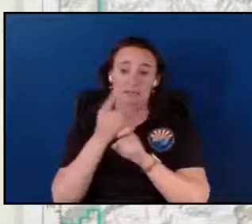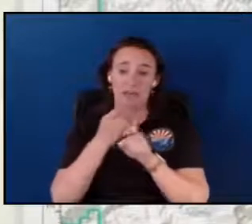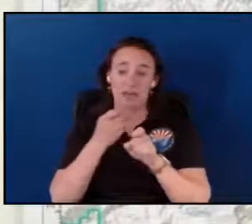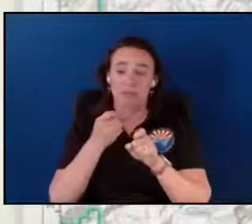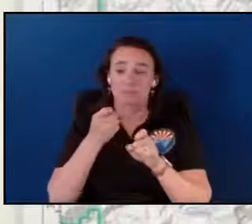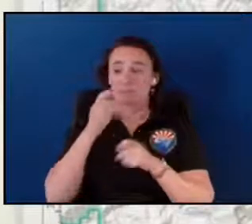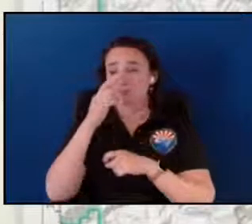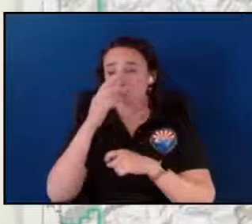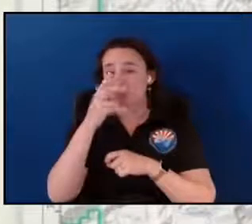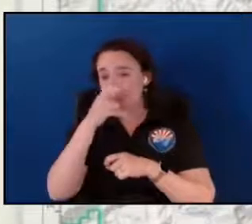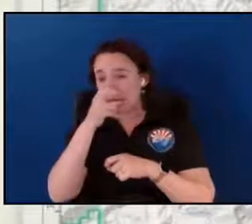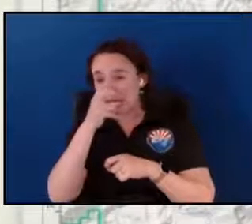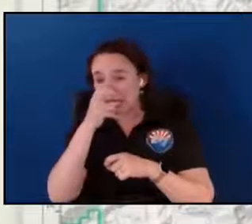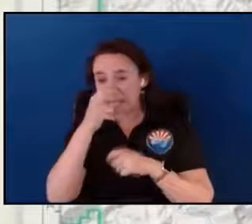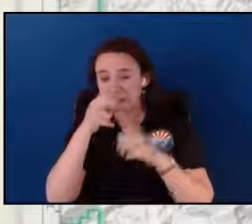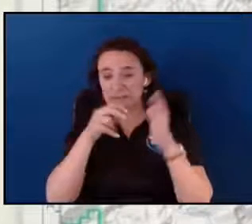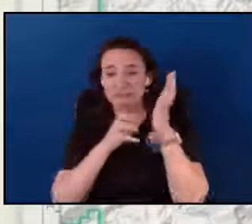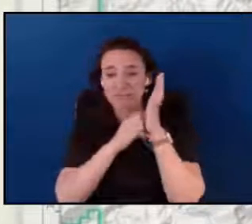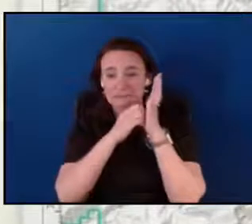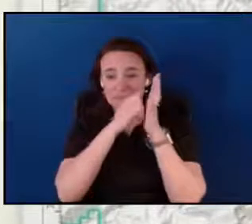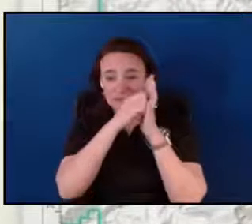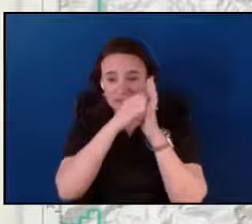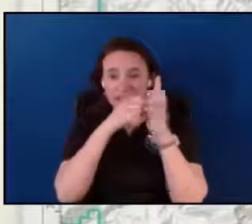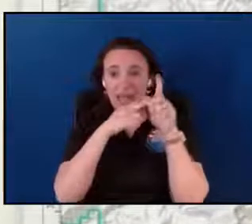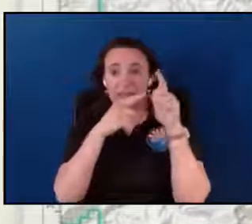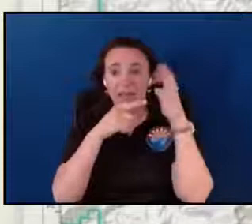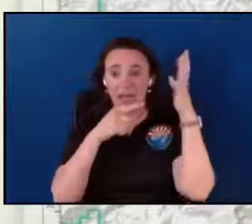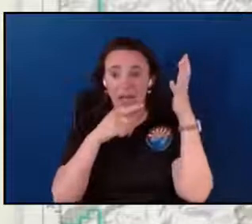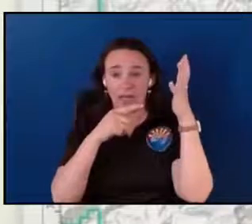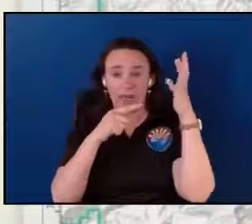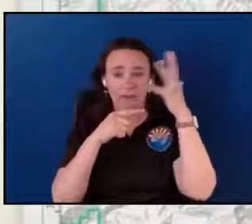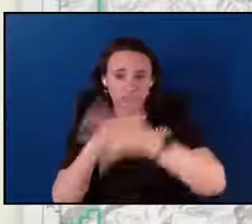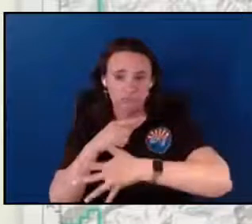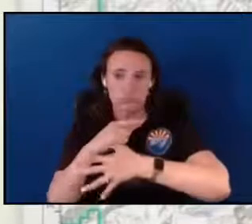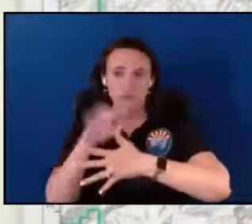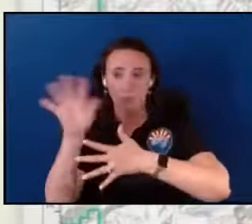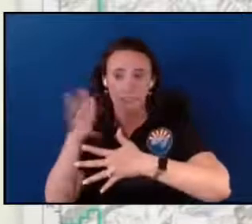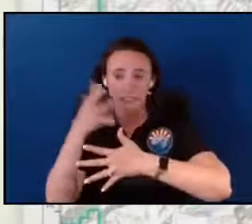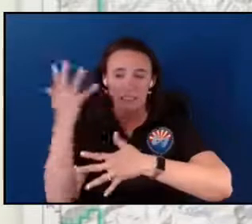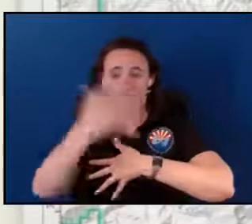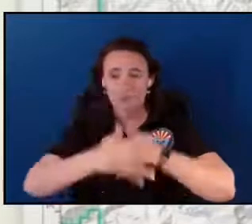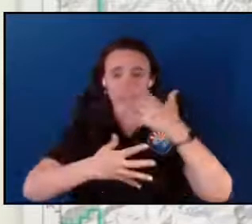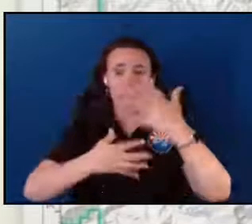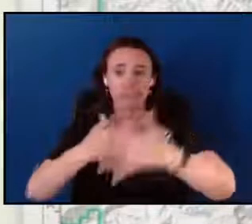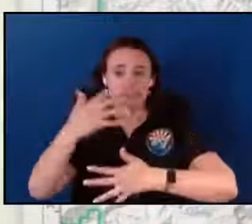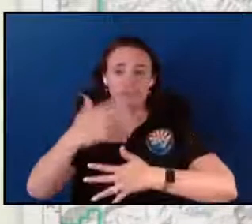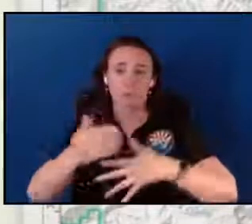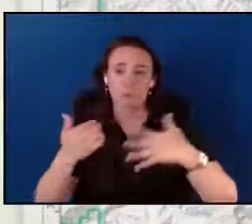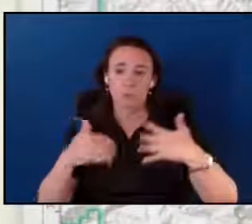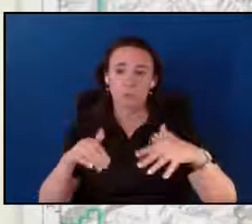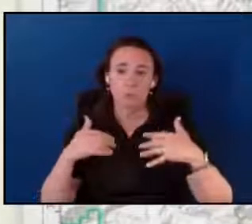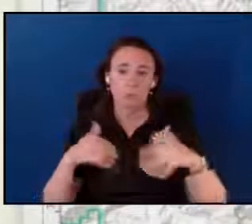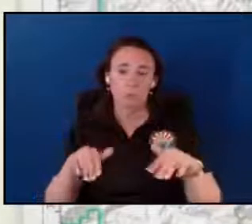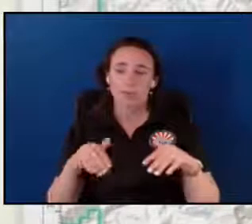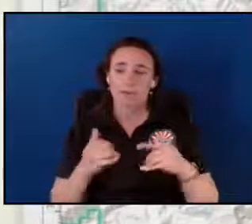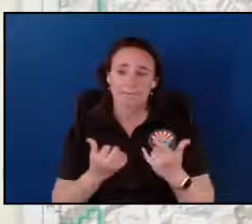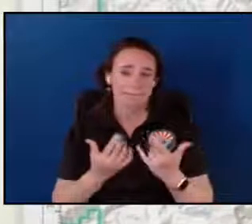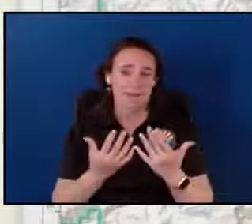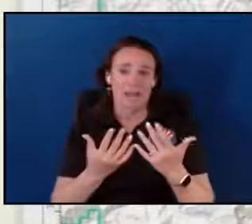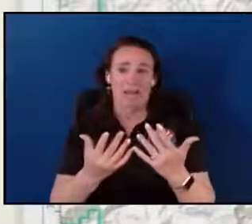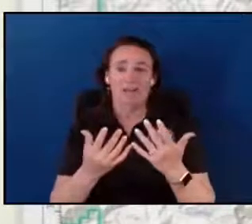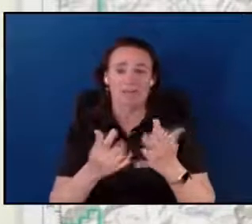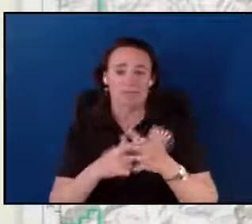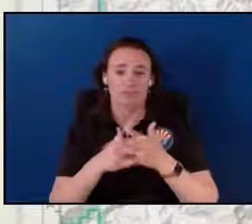ground, has really, really high fire behavior component to it once it gets fire in.